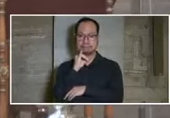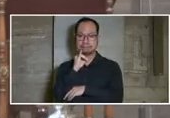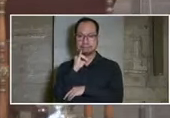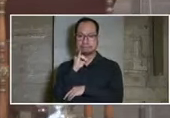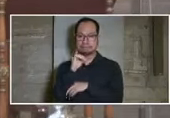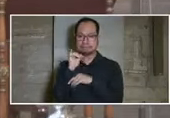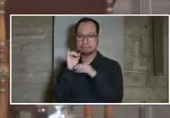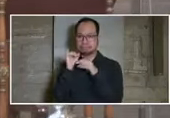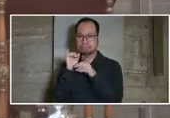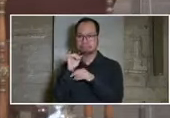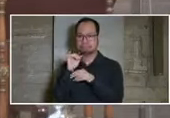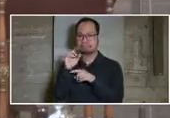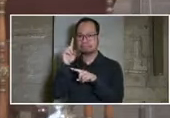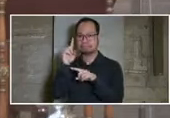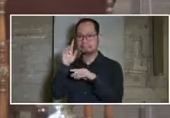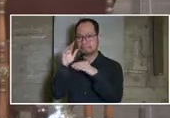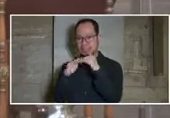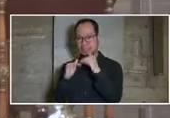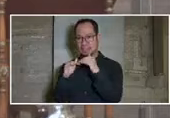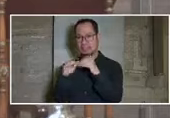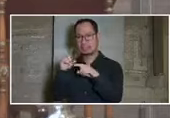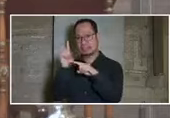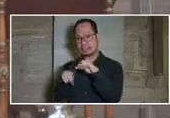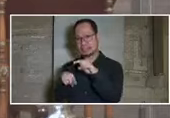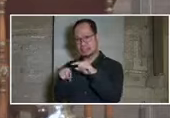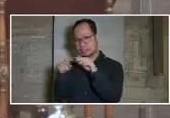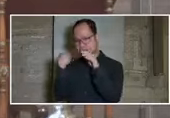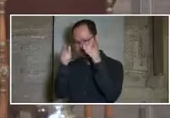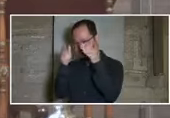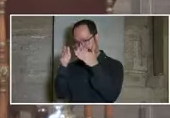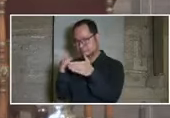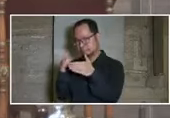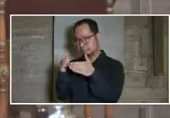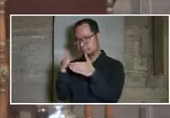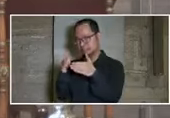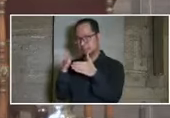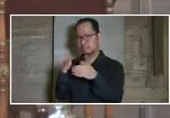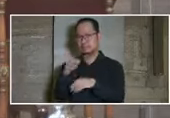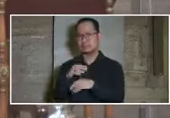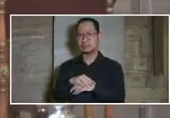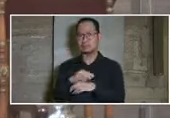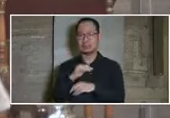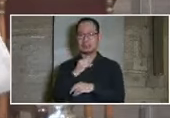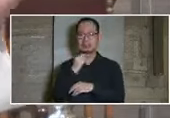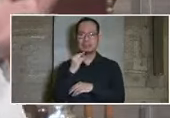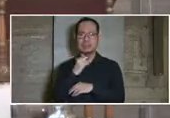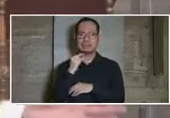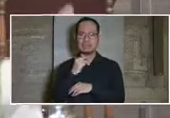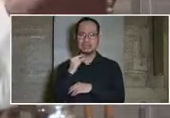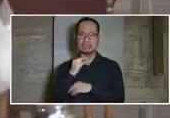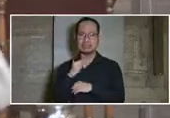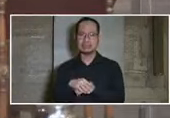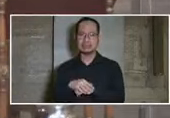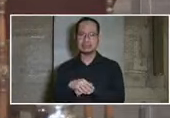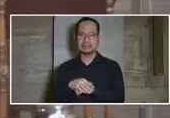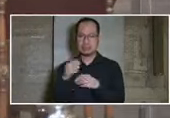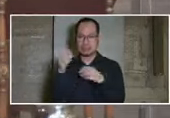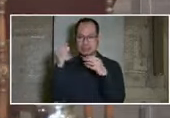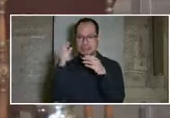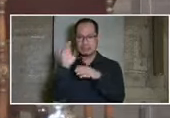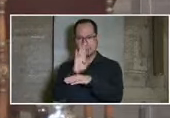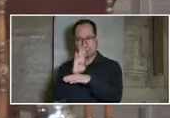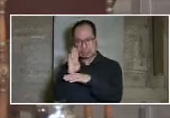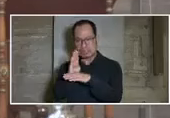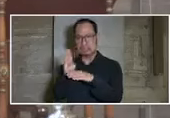focus much when I pray. Father, I've been bearing this sin from since then on until now.